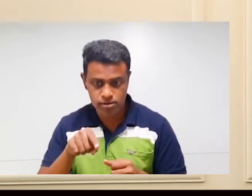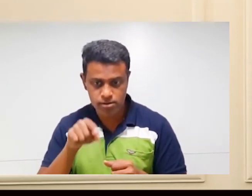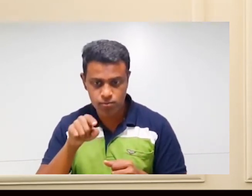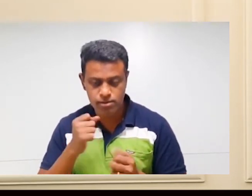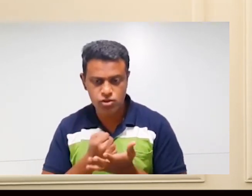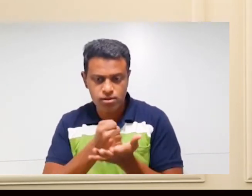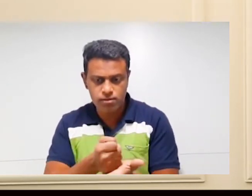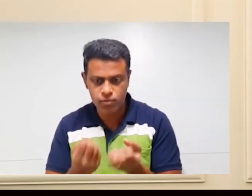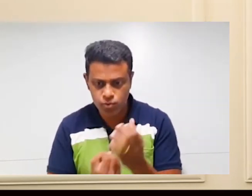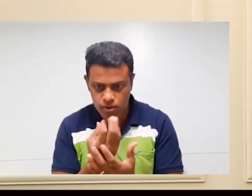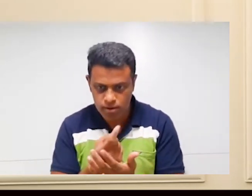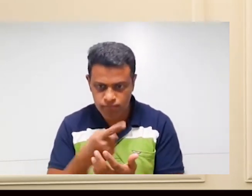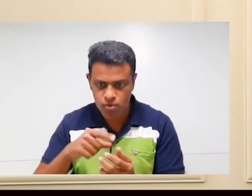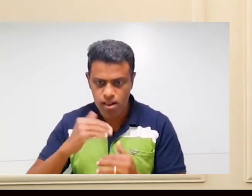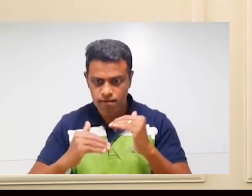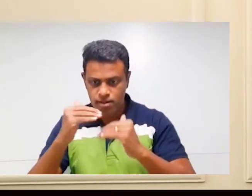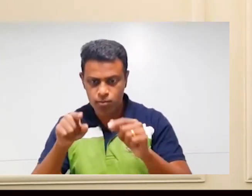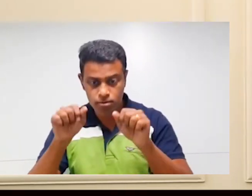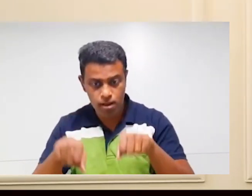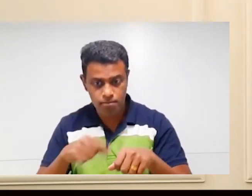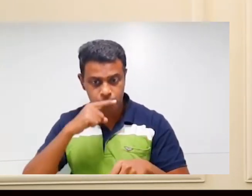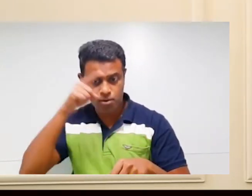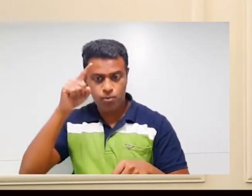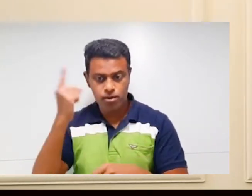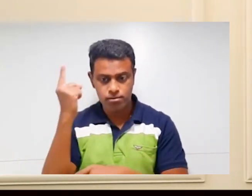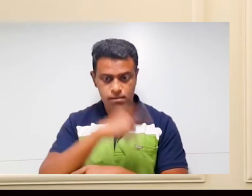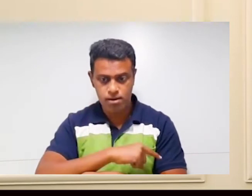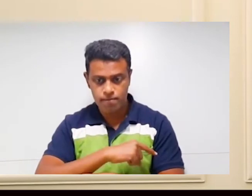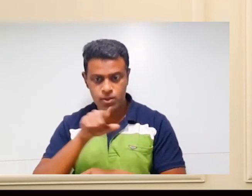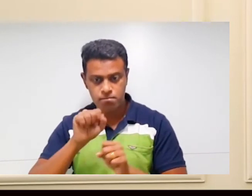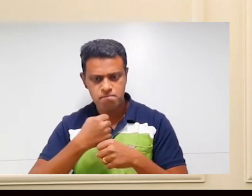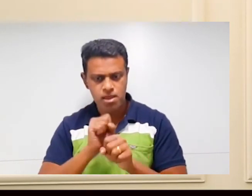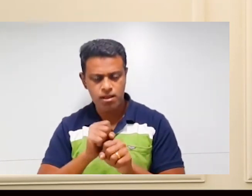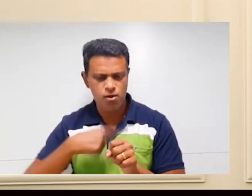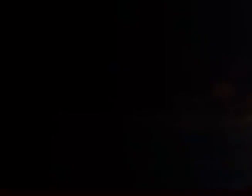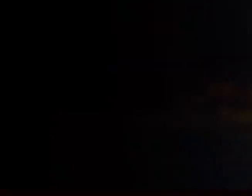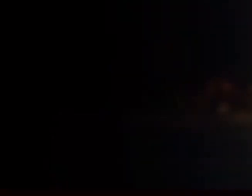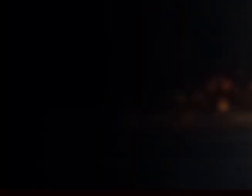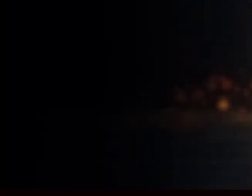the society to the level that we should feel proud one day that we did make a difference.